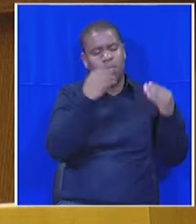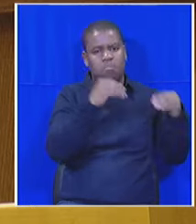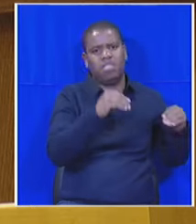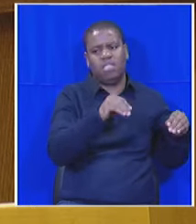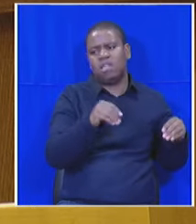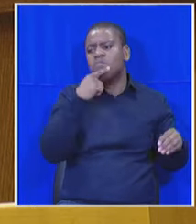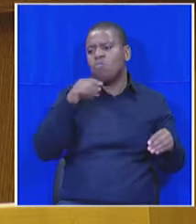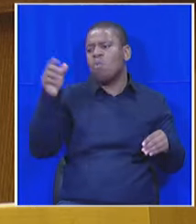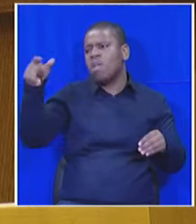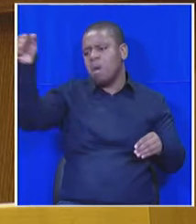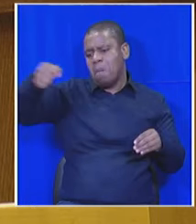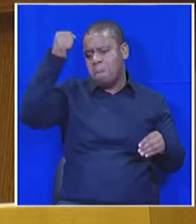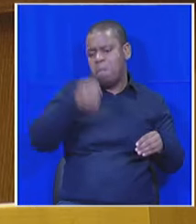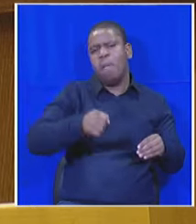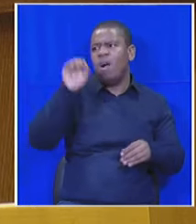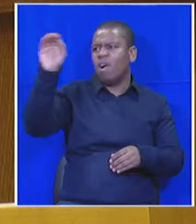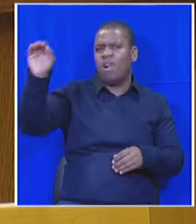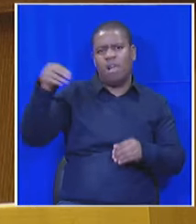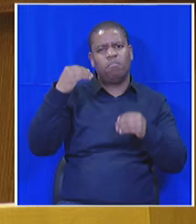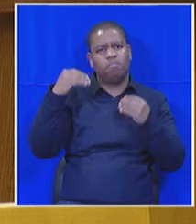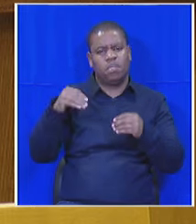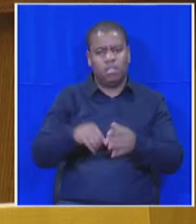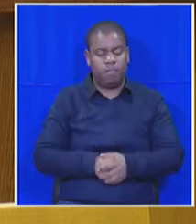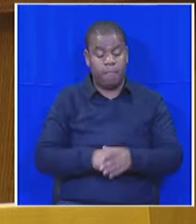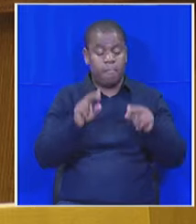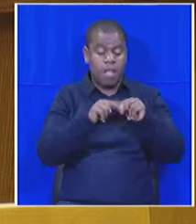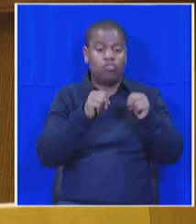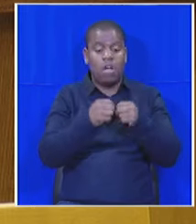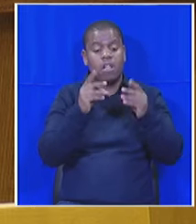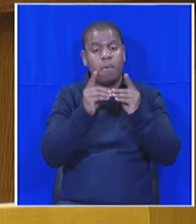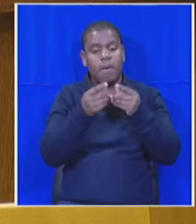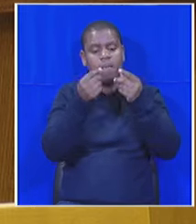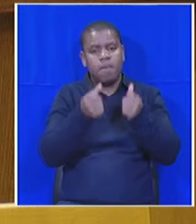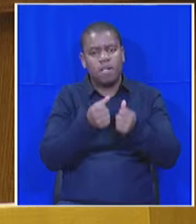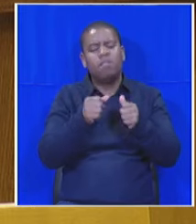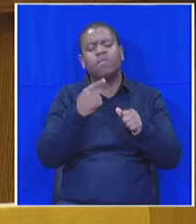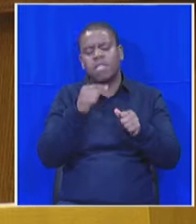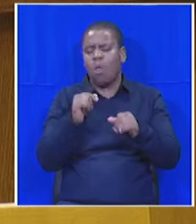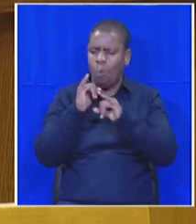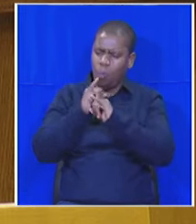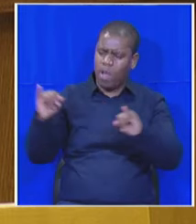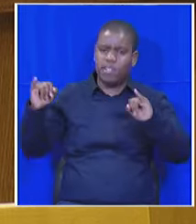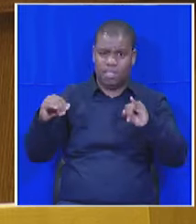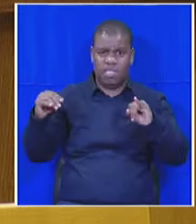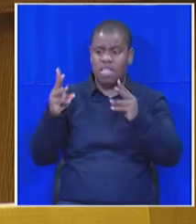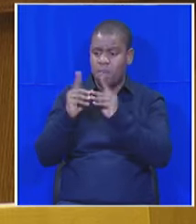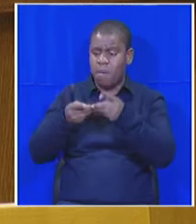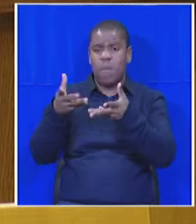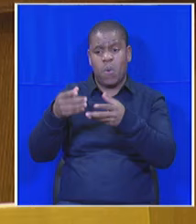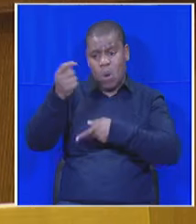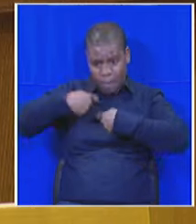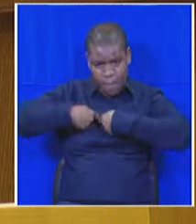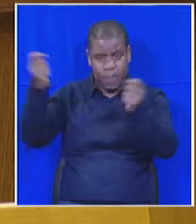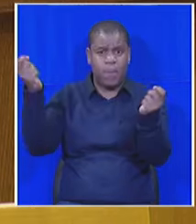In conclusion, National Treasury indicated that this department is the worst when it comes to the spending